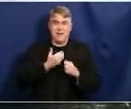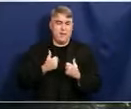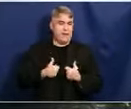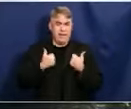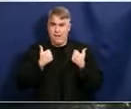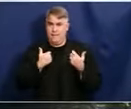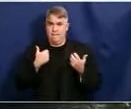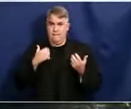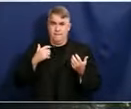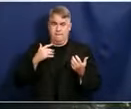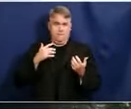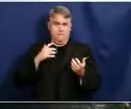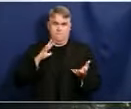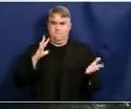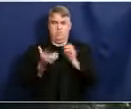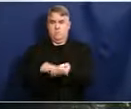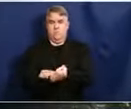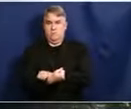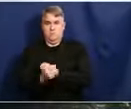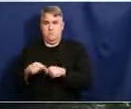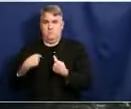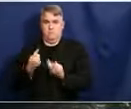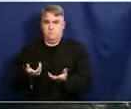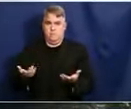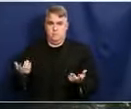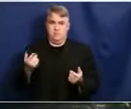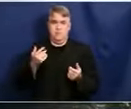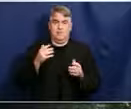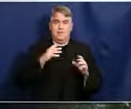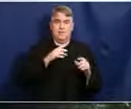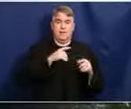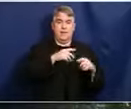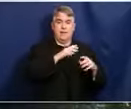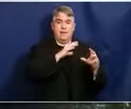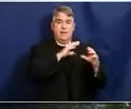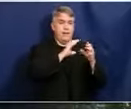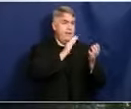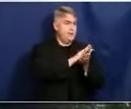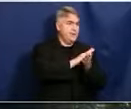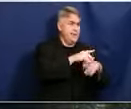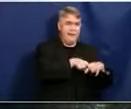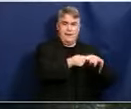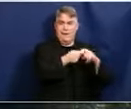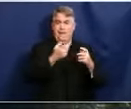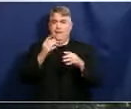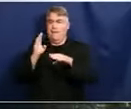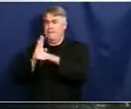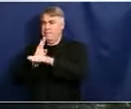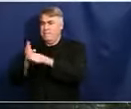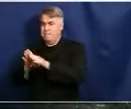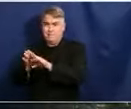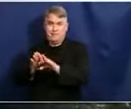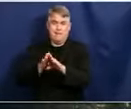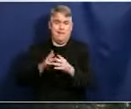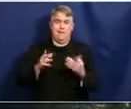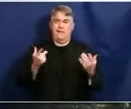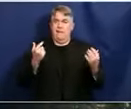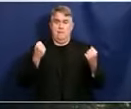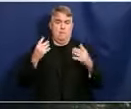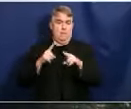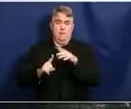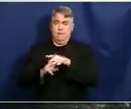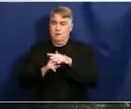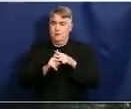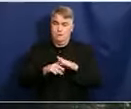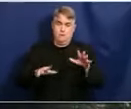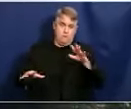all of us. Kids not in classroom, businesses closed, activities limited. And as we look back over the last year, as difficult